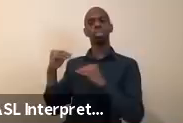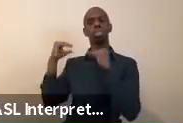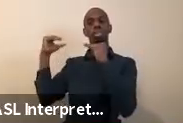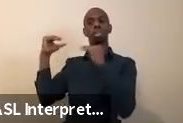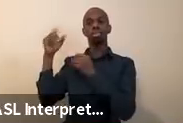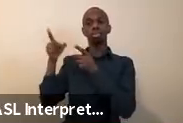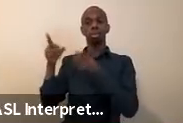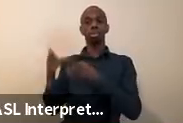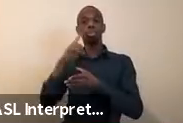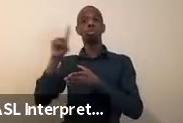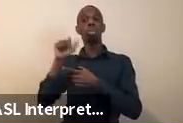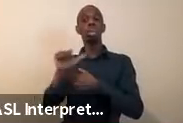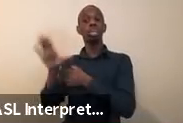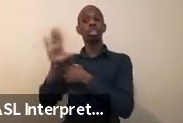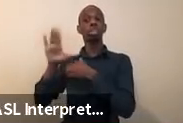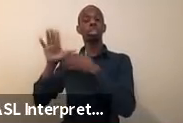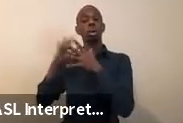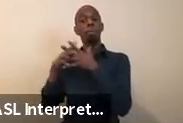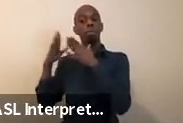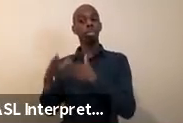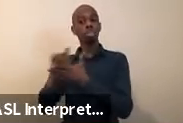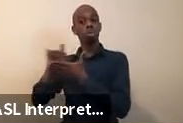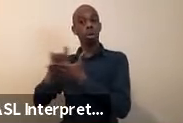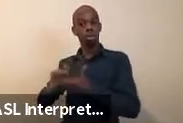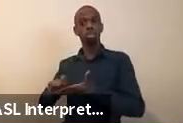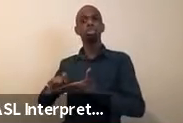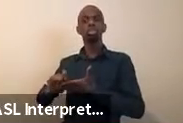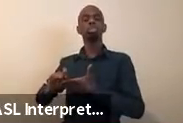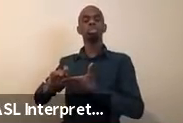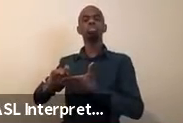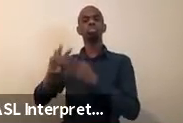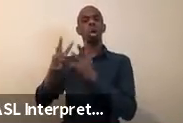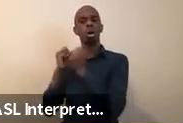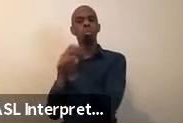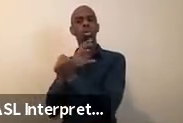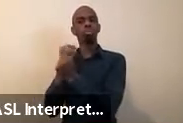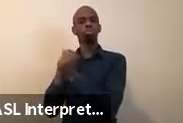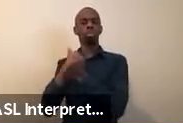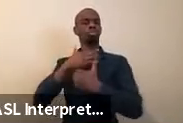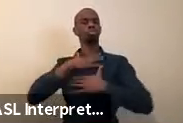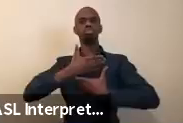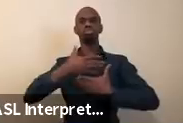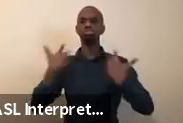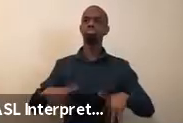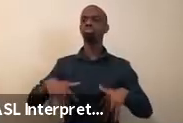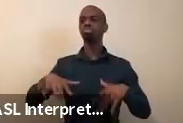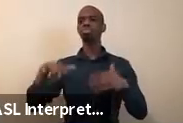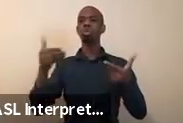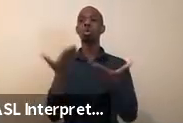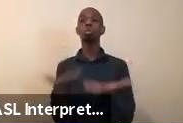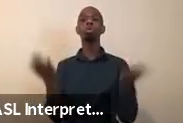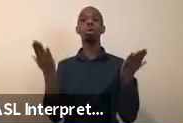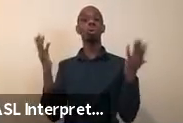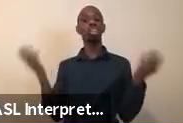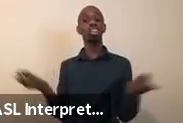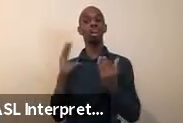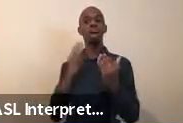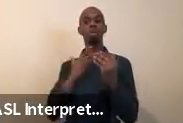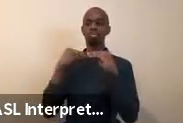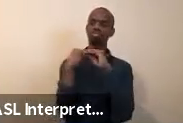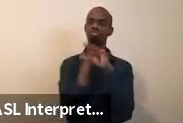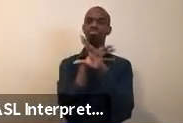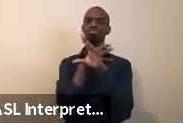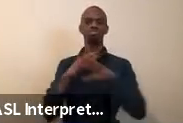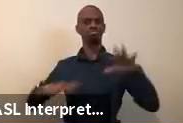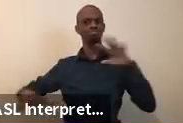Workshop, and it is my pleasure to welcome you to our virtual stage. We hope you all are taking care. We are sending love and